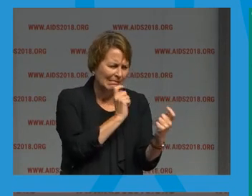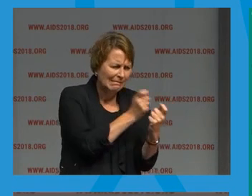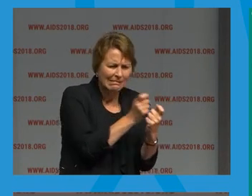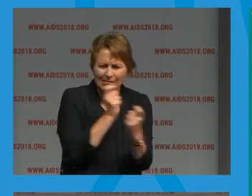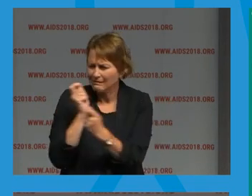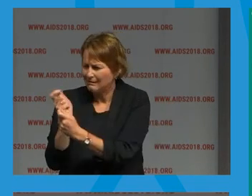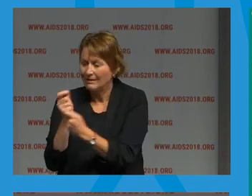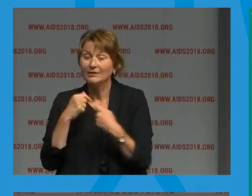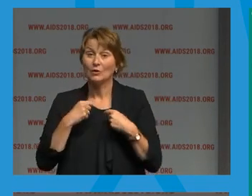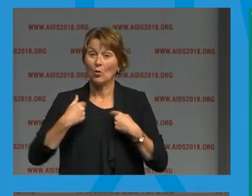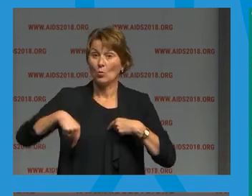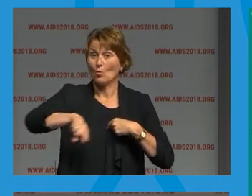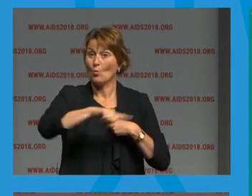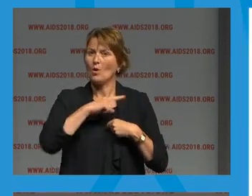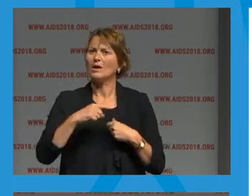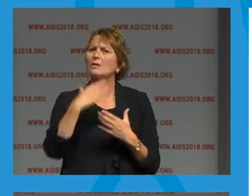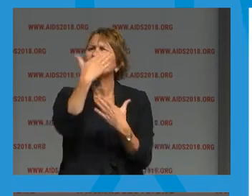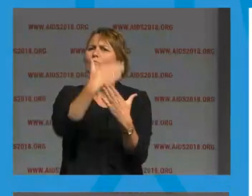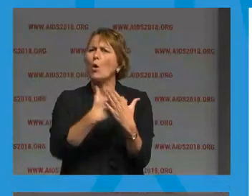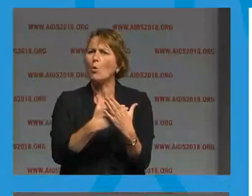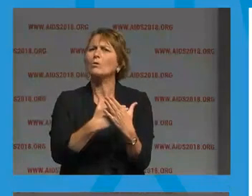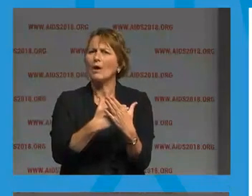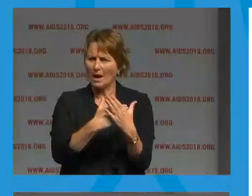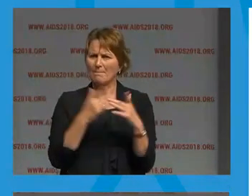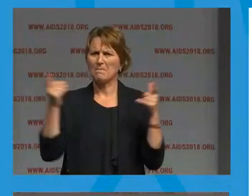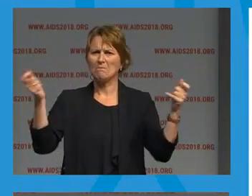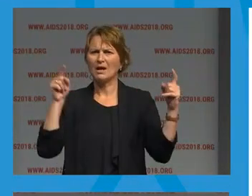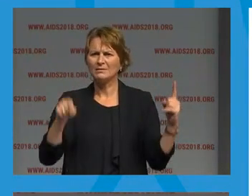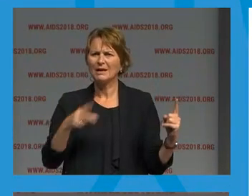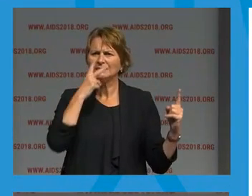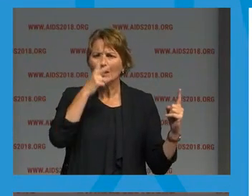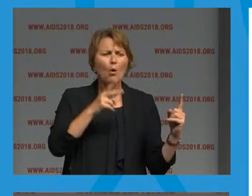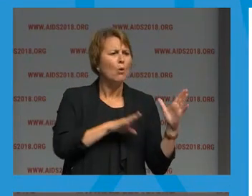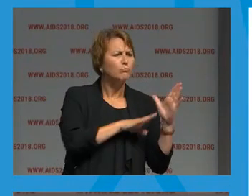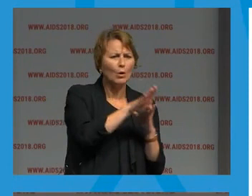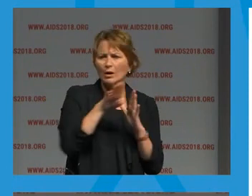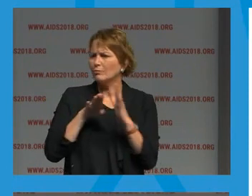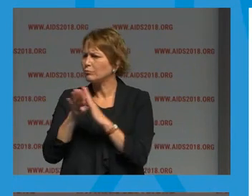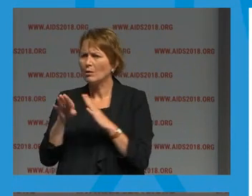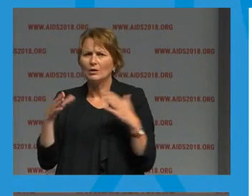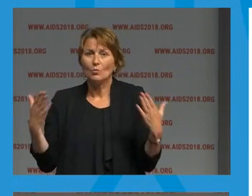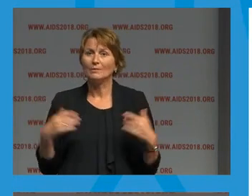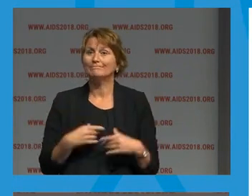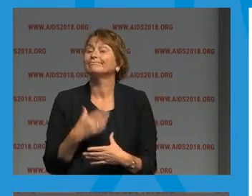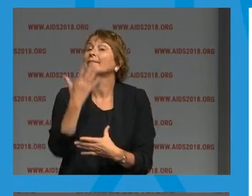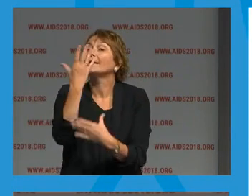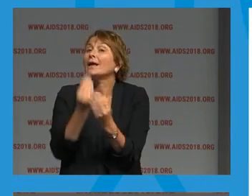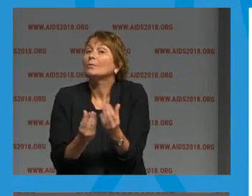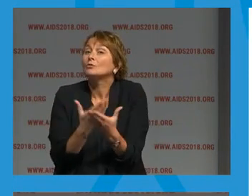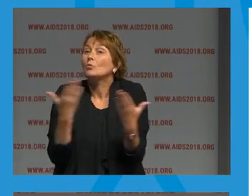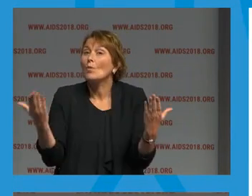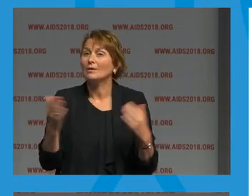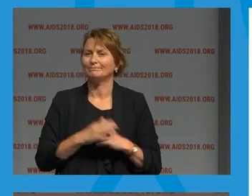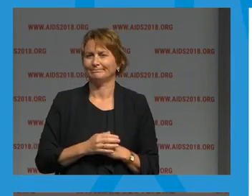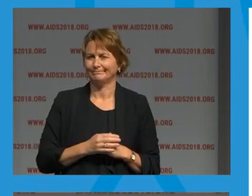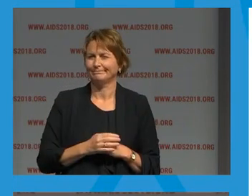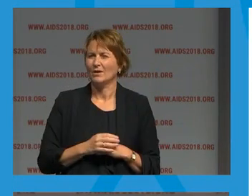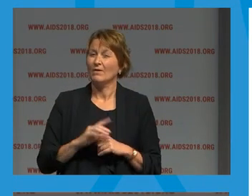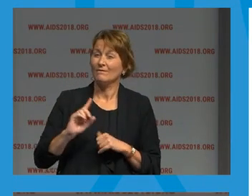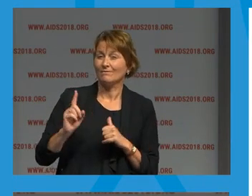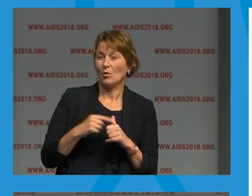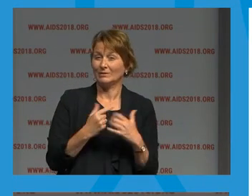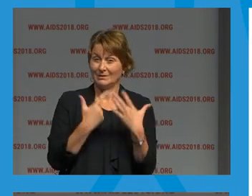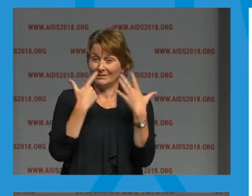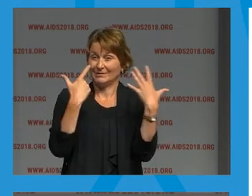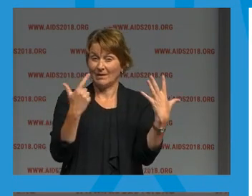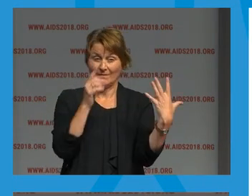as program managers accountable for the progress. So what are those key gaps? Well, looking across the first 7 countries that